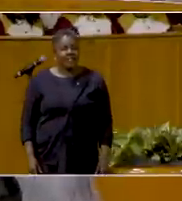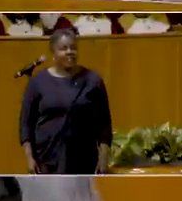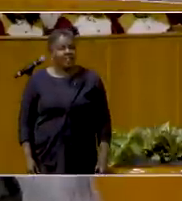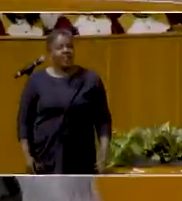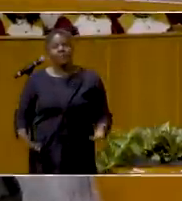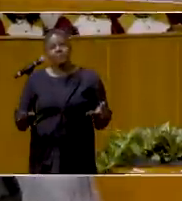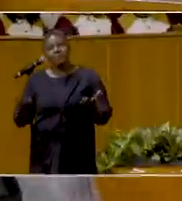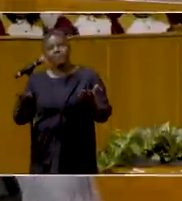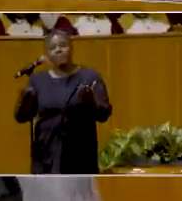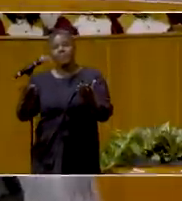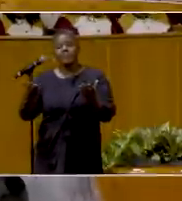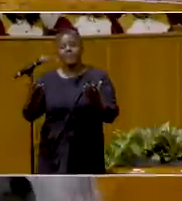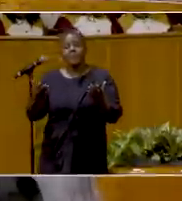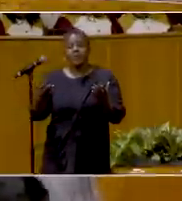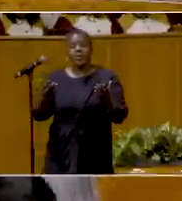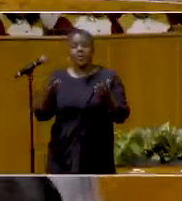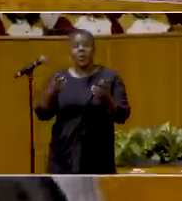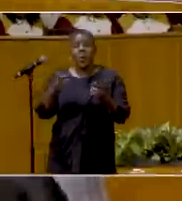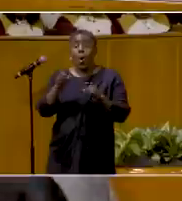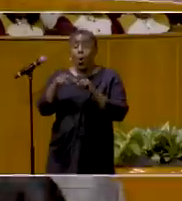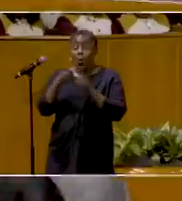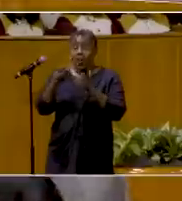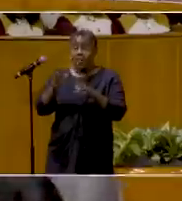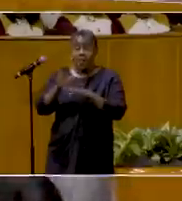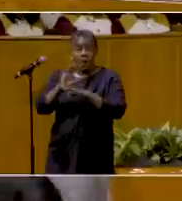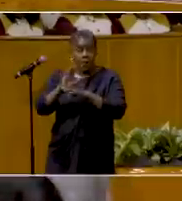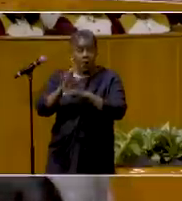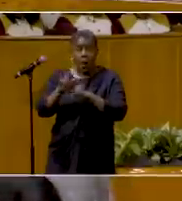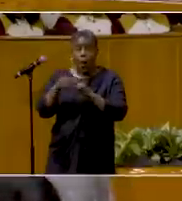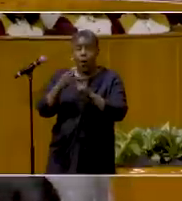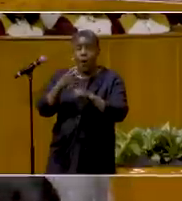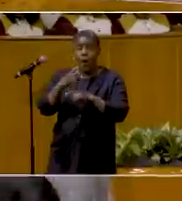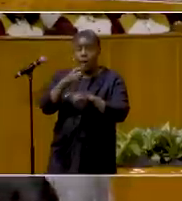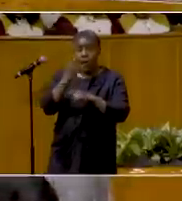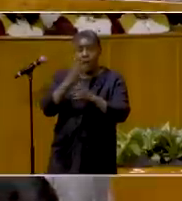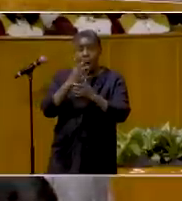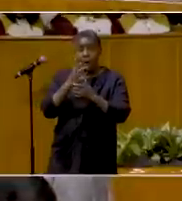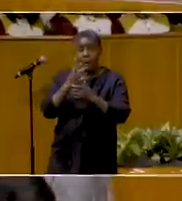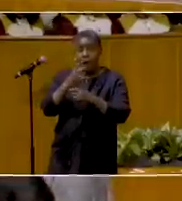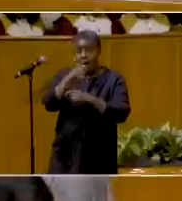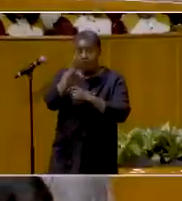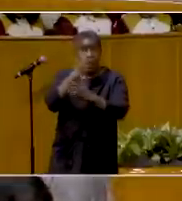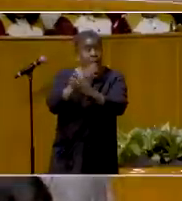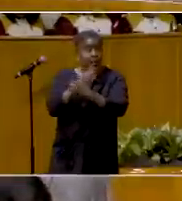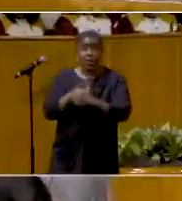I mean, also when the movie was over, you know, when Black Panther's over, we stand up clapping.